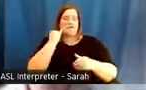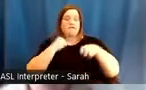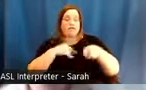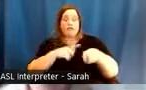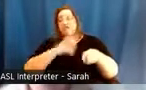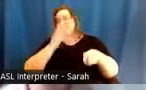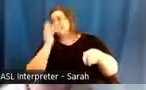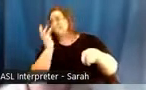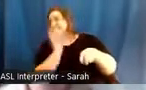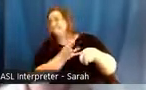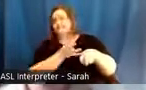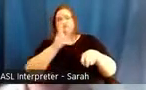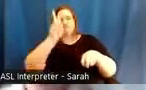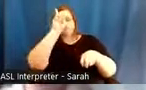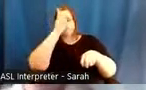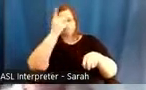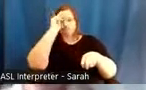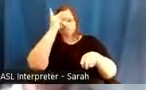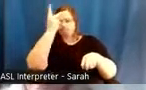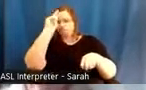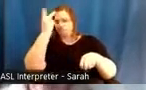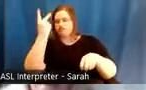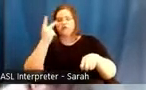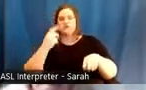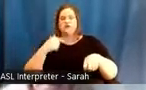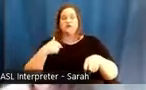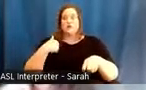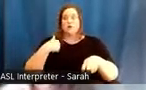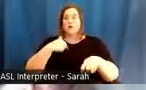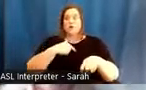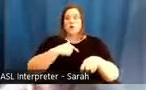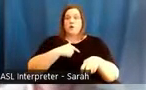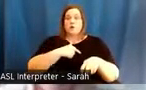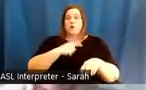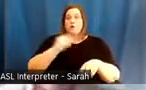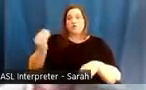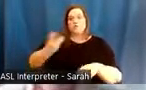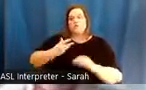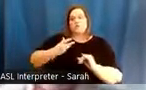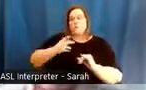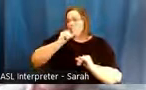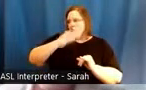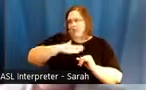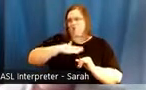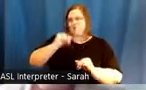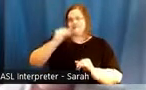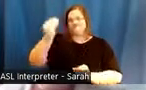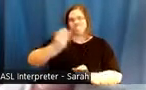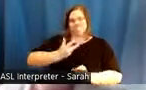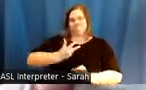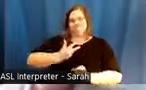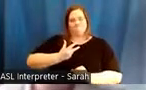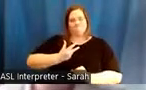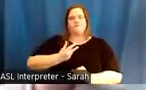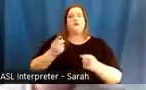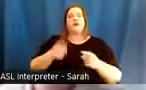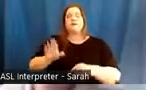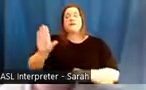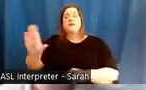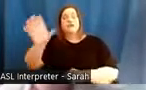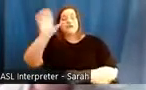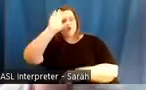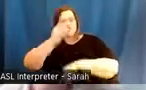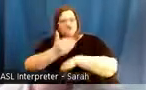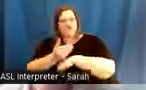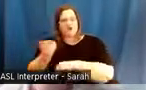and misunderstood. We were aware of his unhappiness. On the occasion of their son's birthday party,